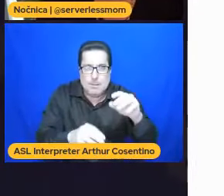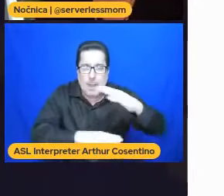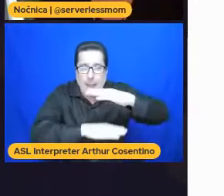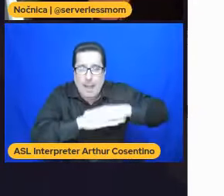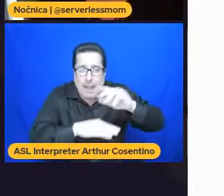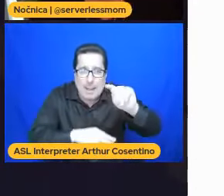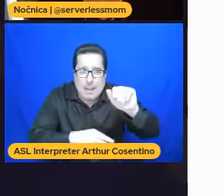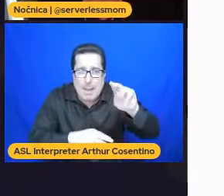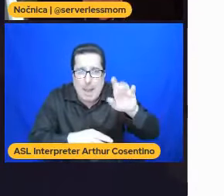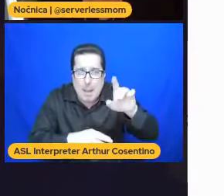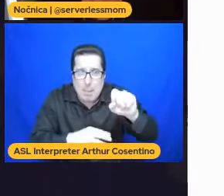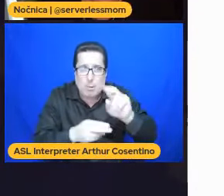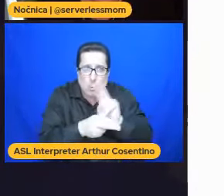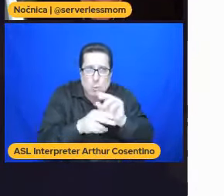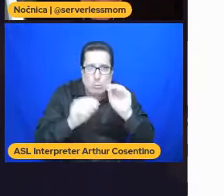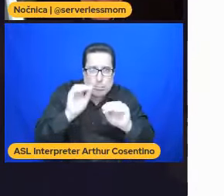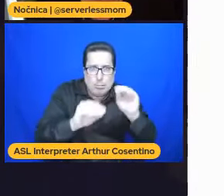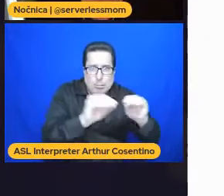really effective.